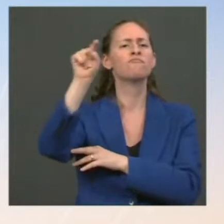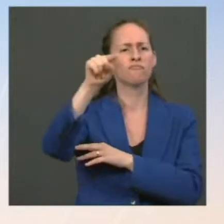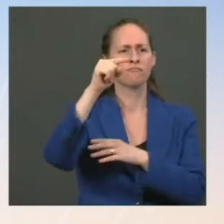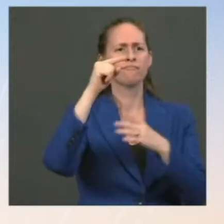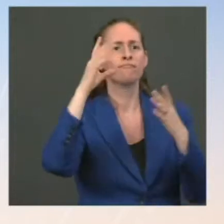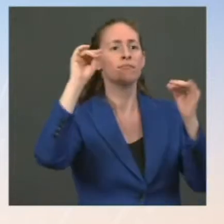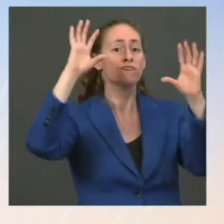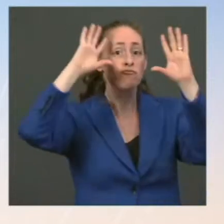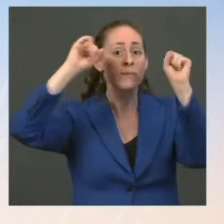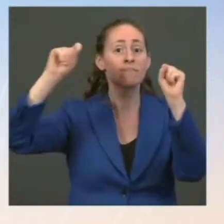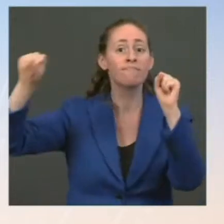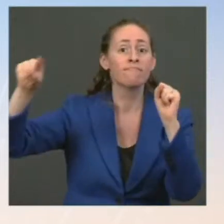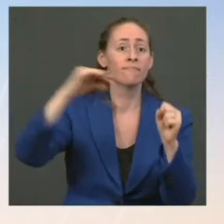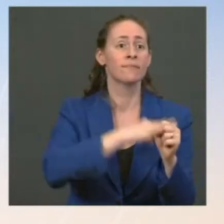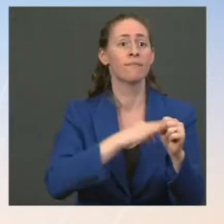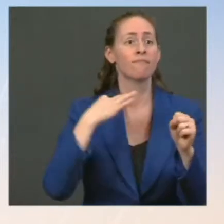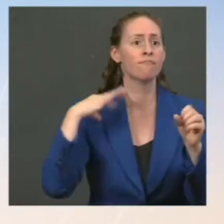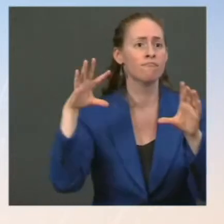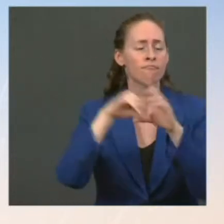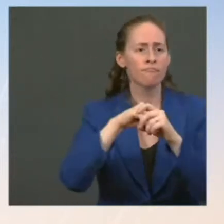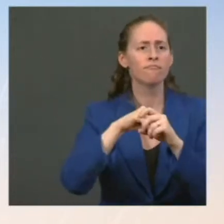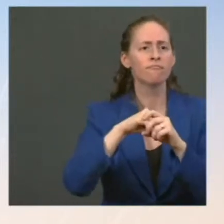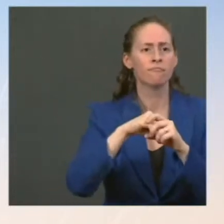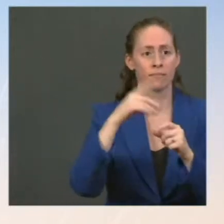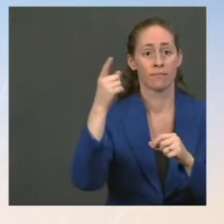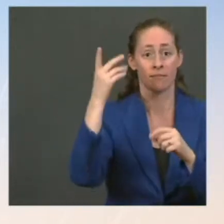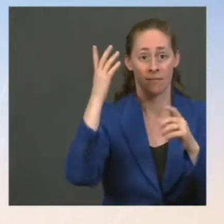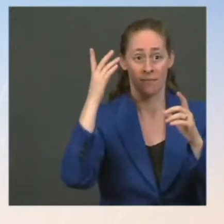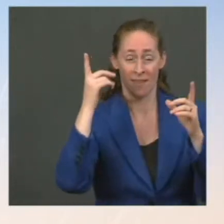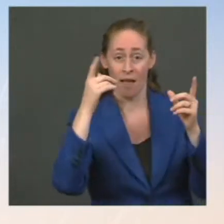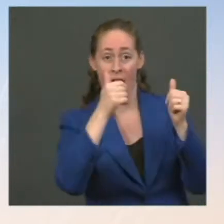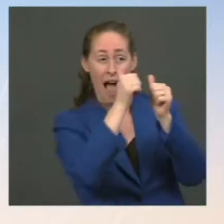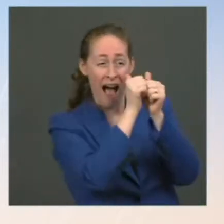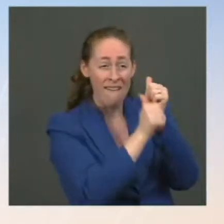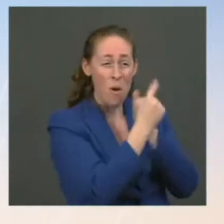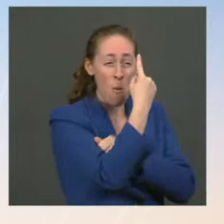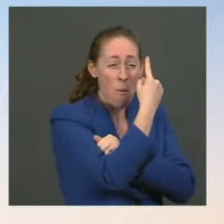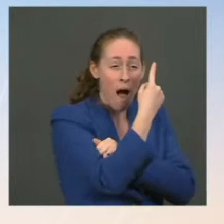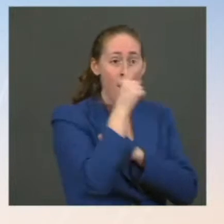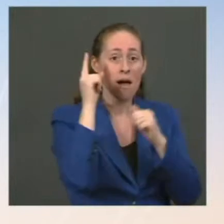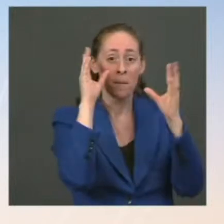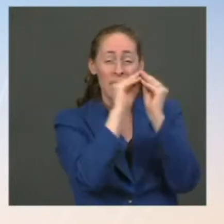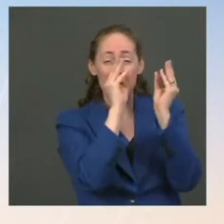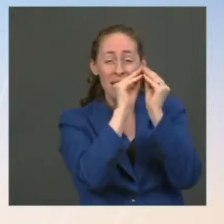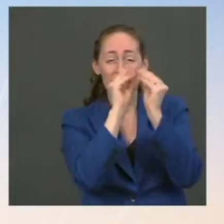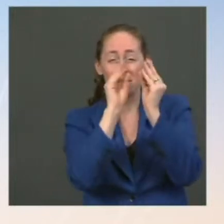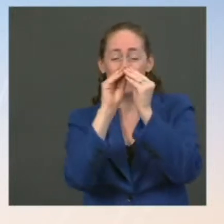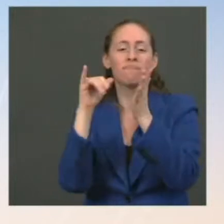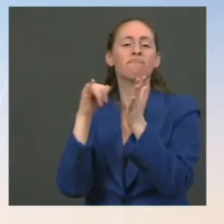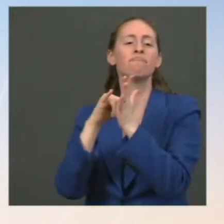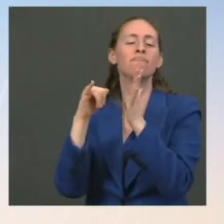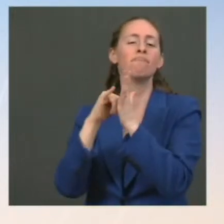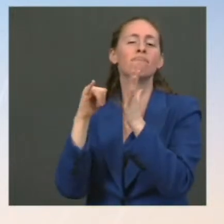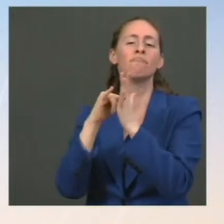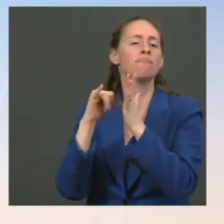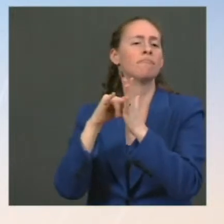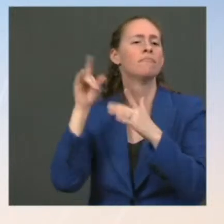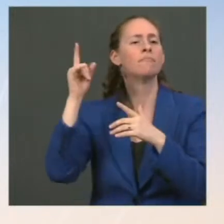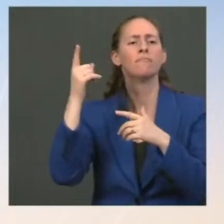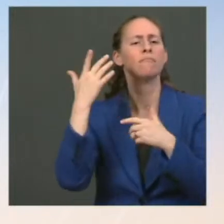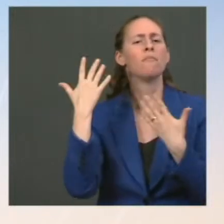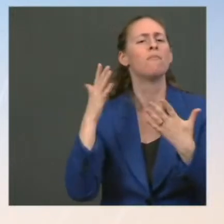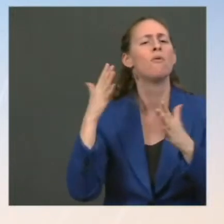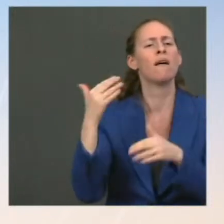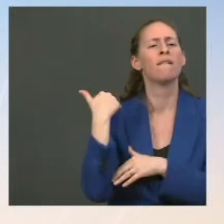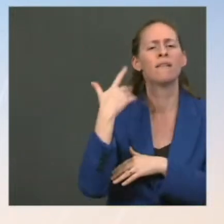with every foreign leader at this point in time. That is absolutely true. But he, of course, has a team, an expert team deployed to do exactly that.